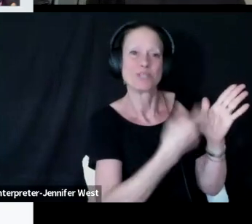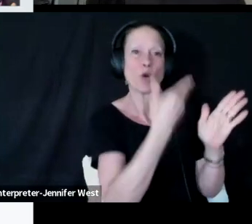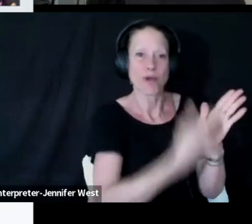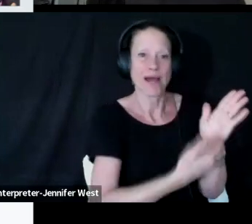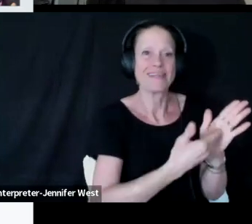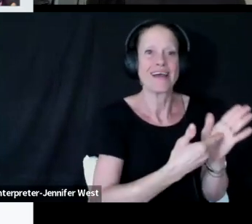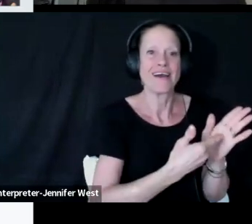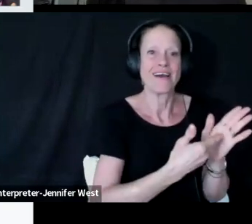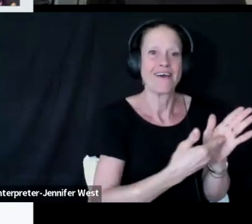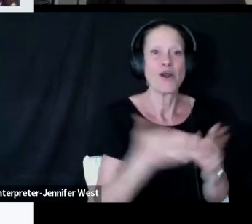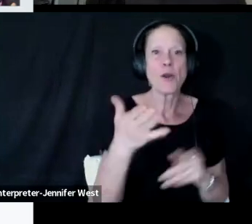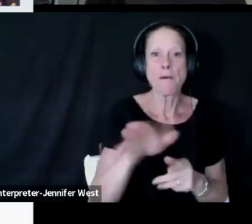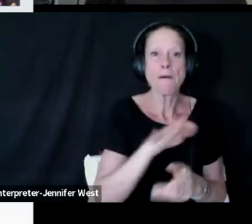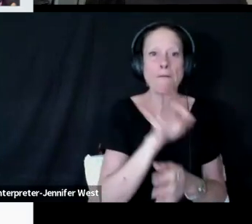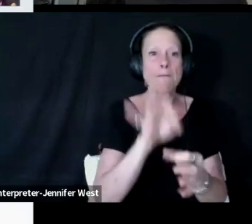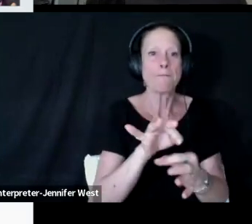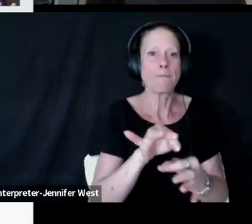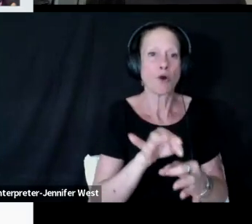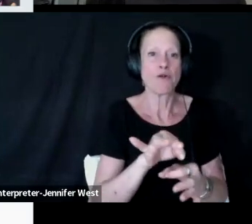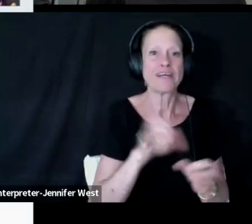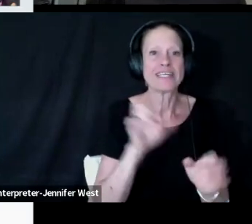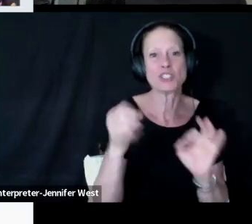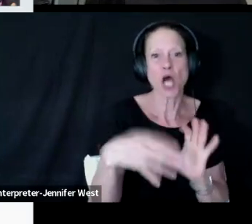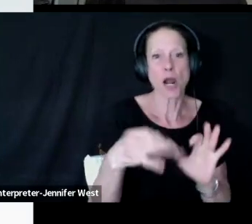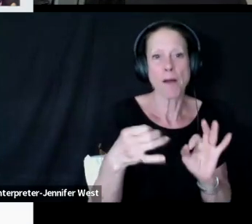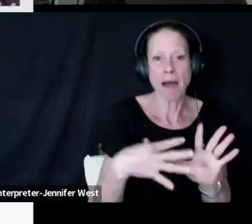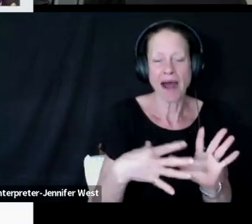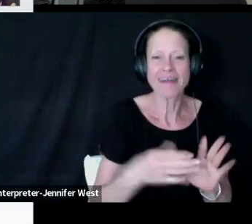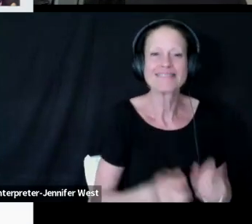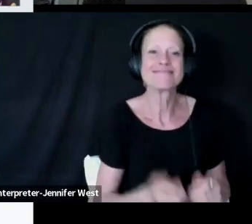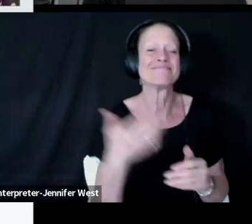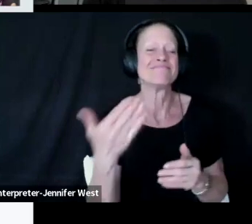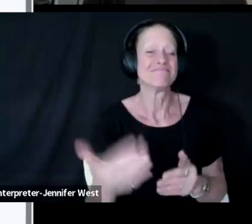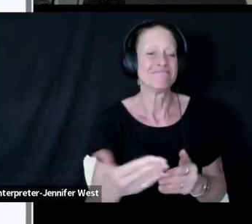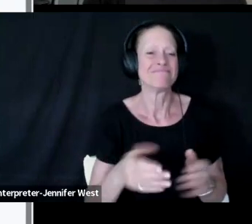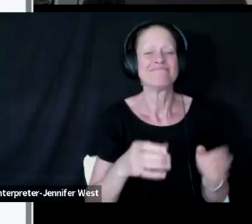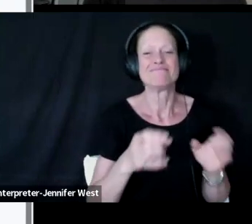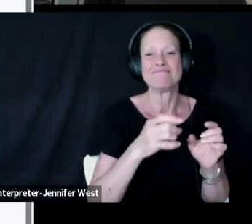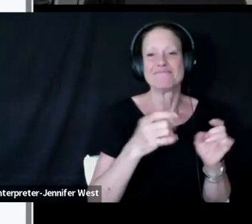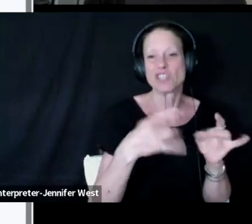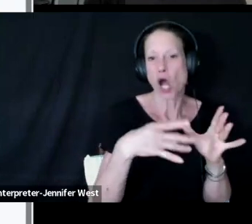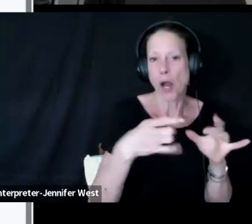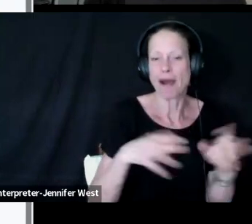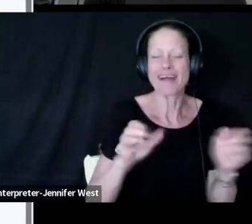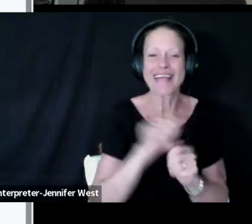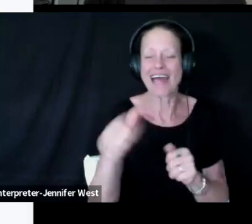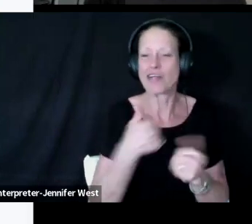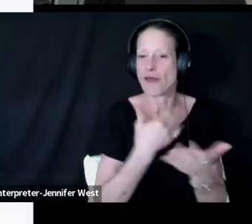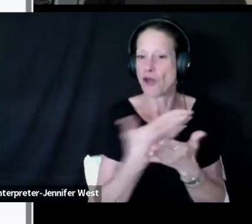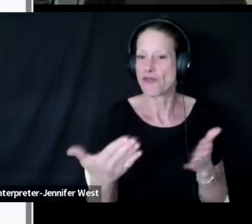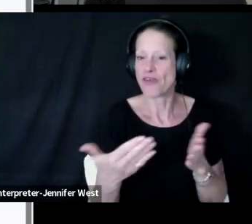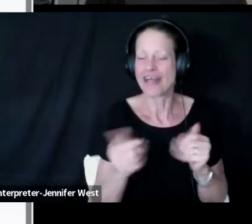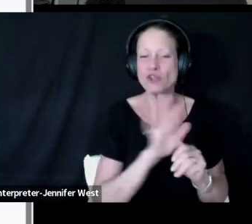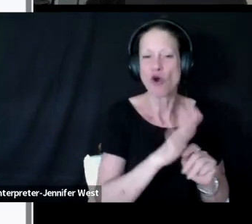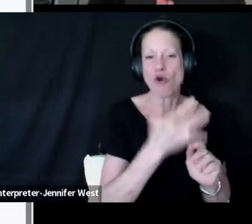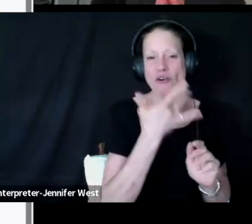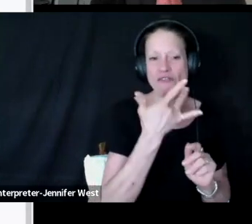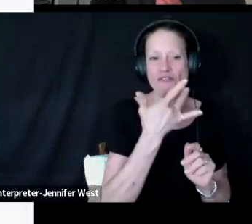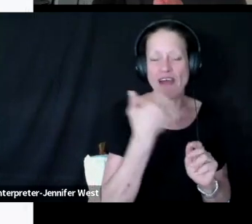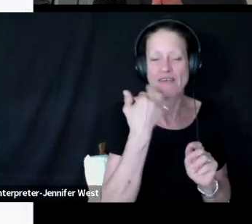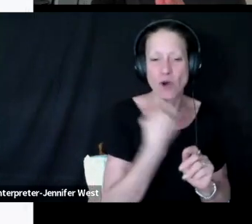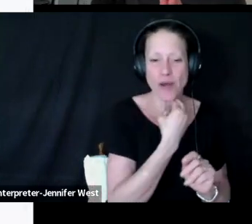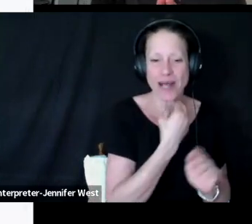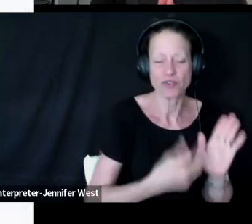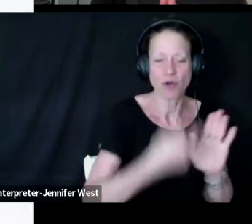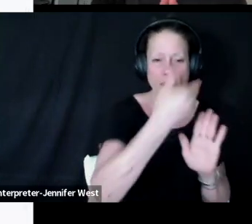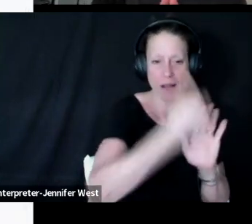iced Americano with almond milk. Okay. All right. So one of the other things